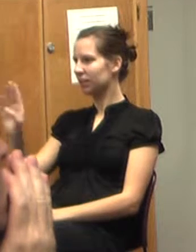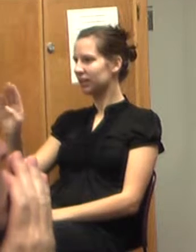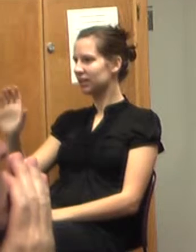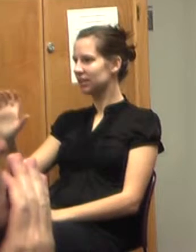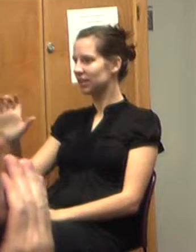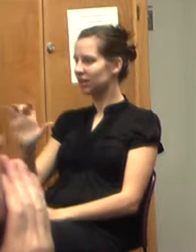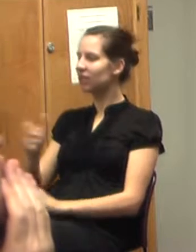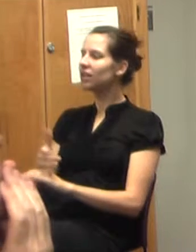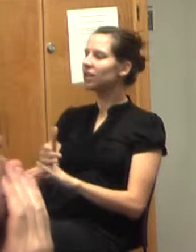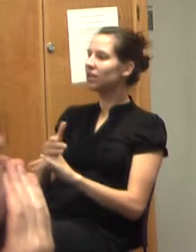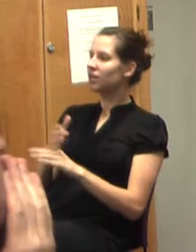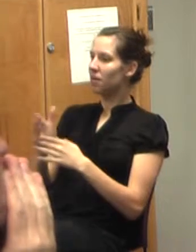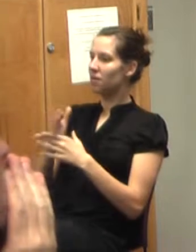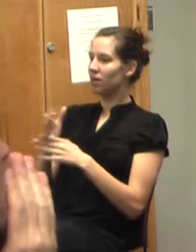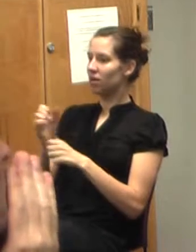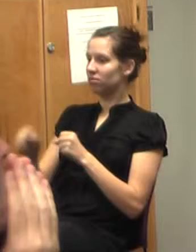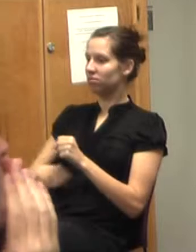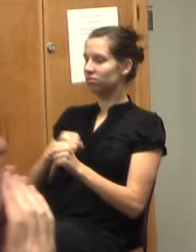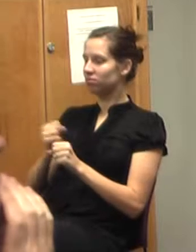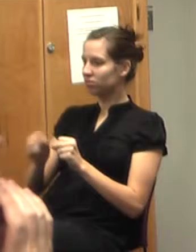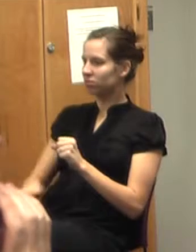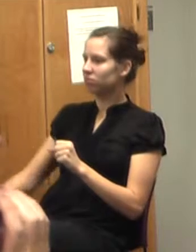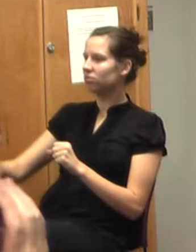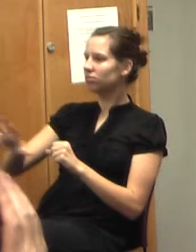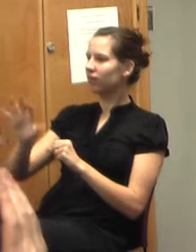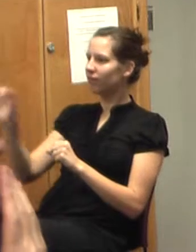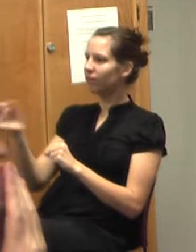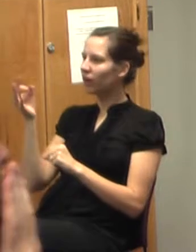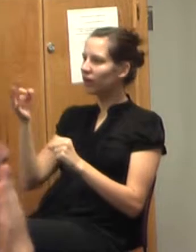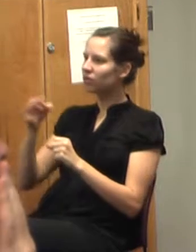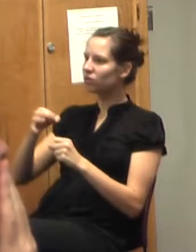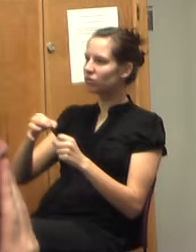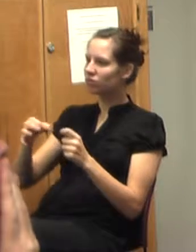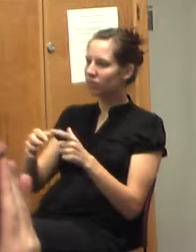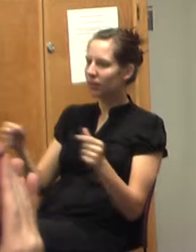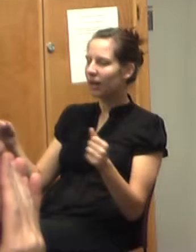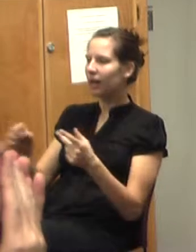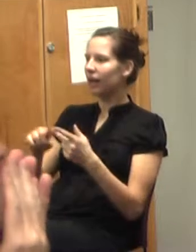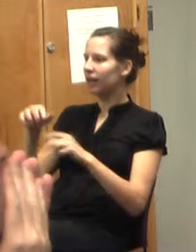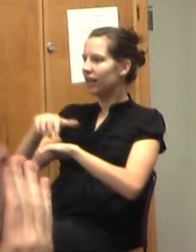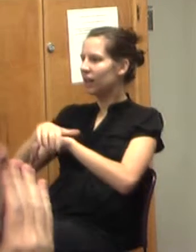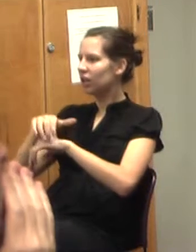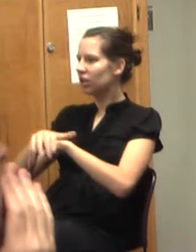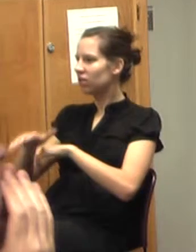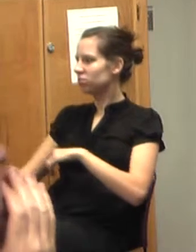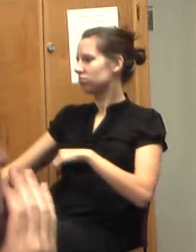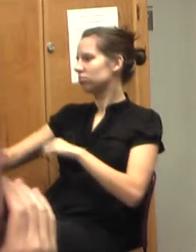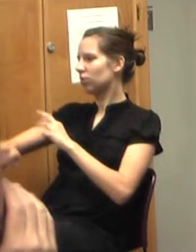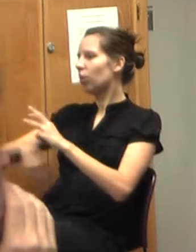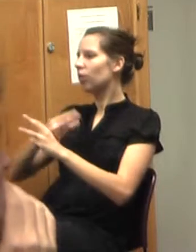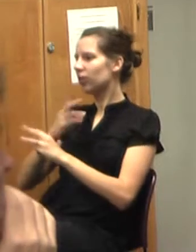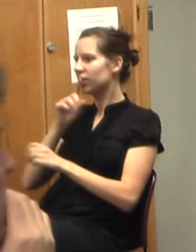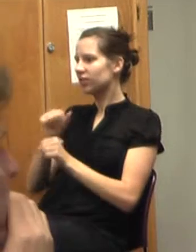And in the Middle Ages, it finally started spreading to countries like France, Japan, and England, and eventually all over the world.